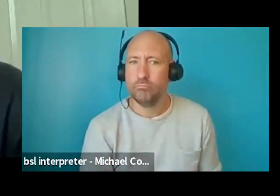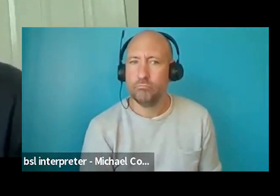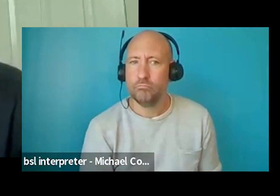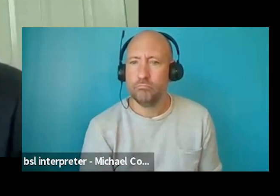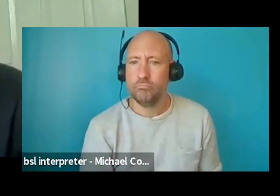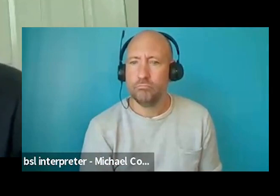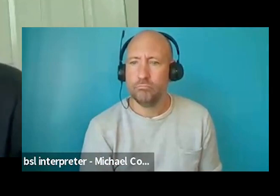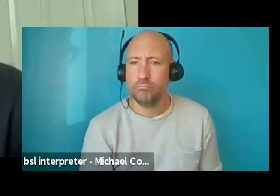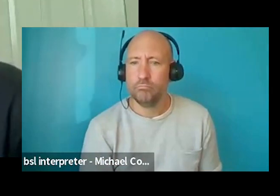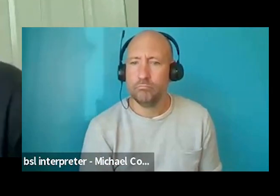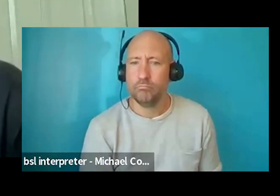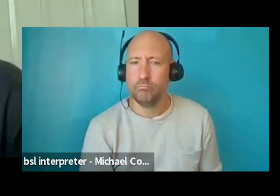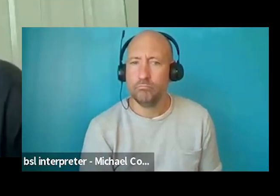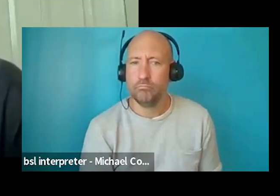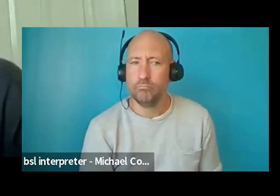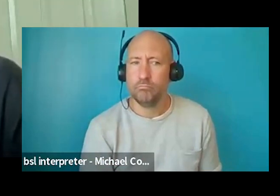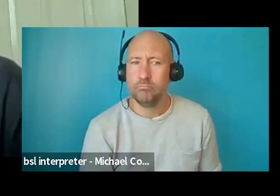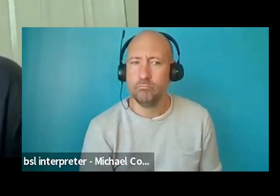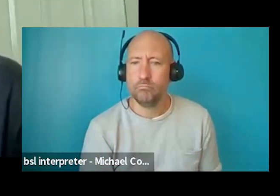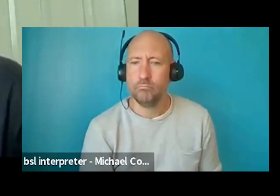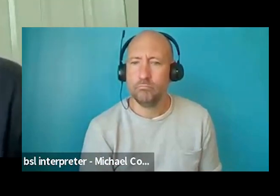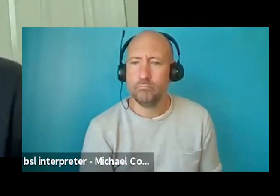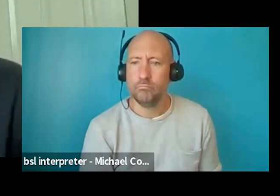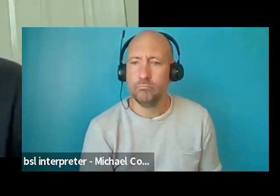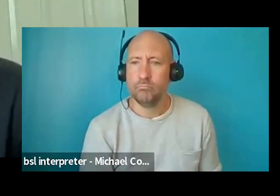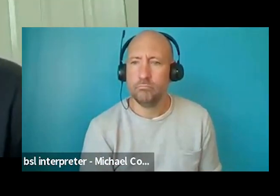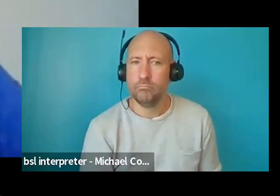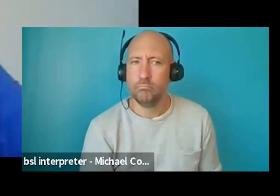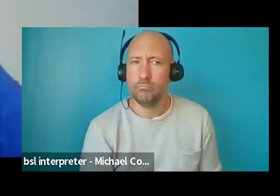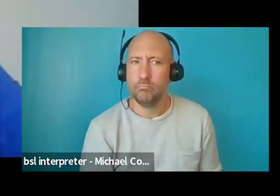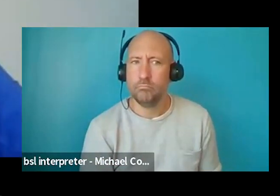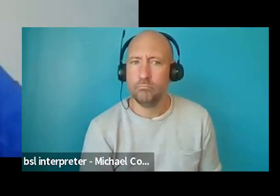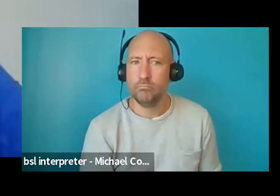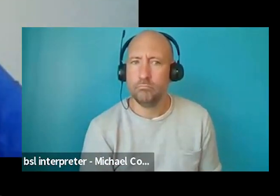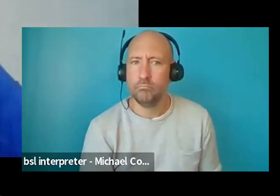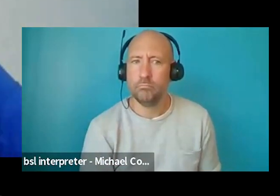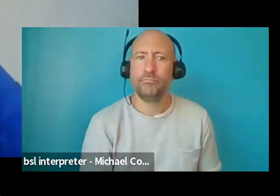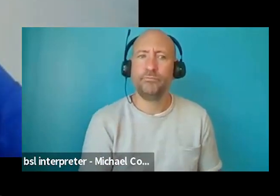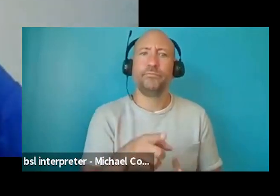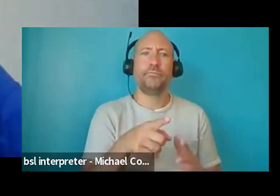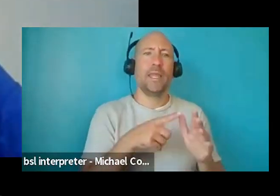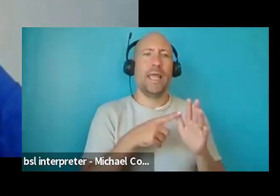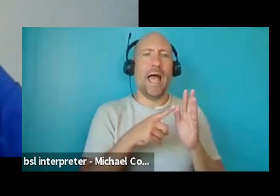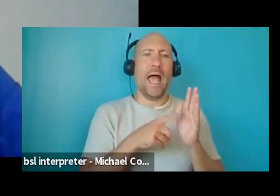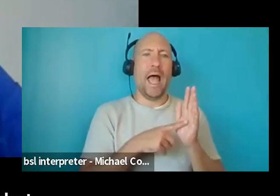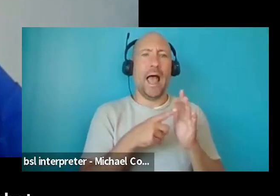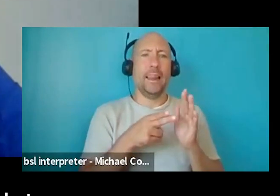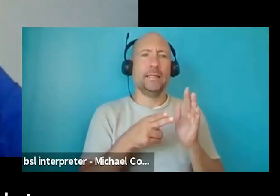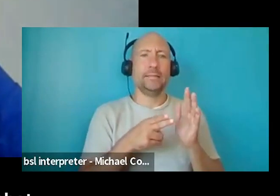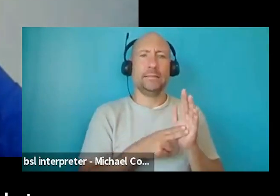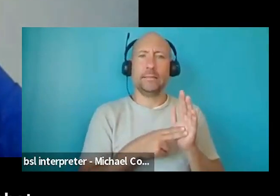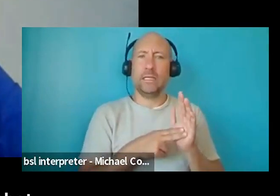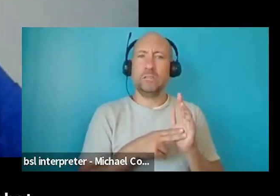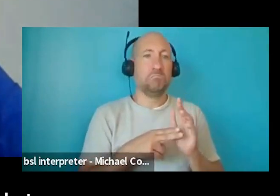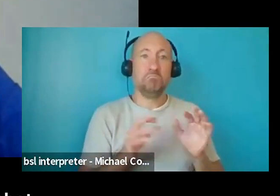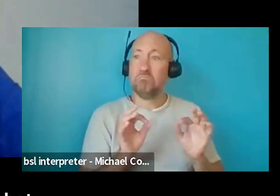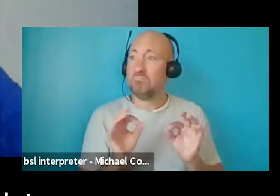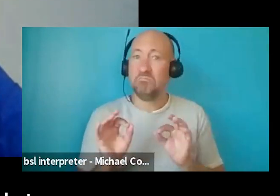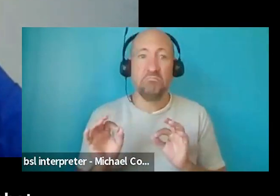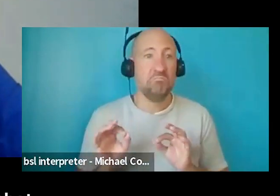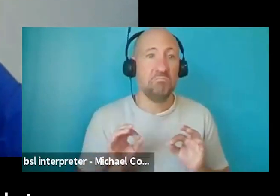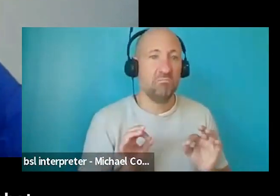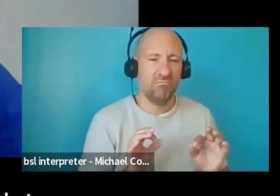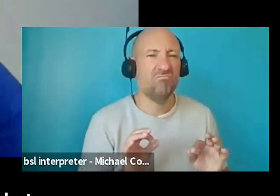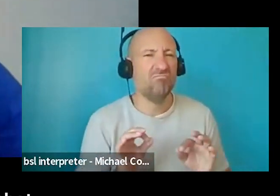I'm going to take the advantage, I think if I share with